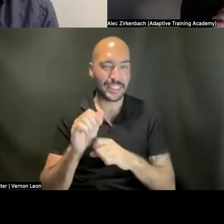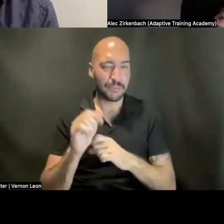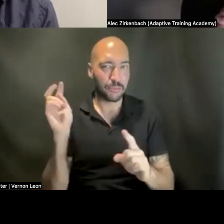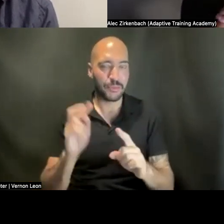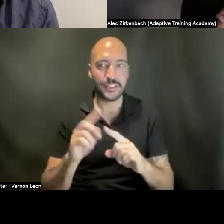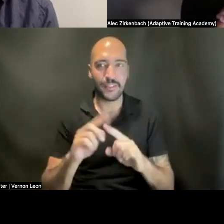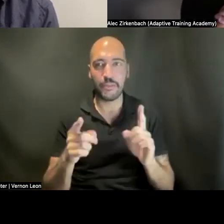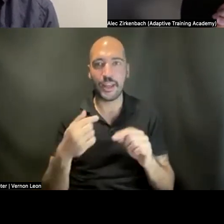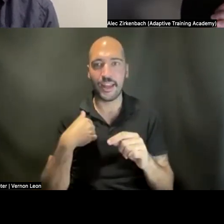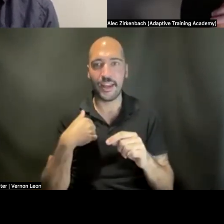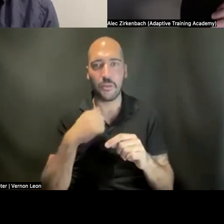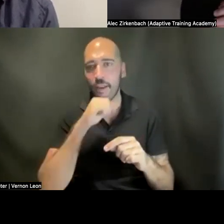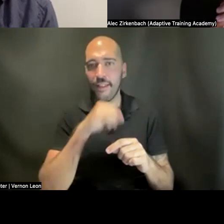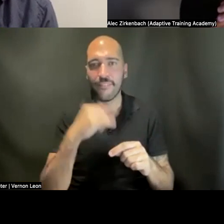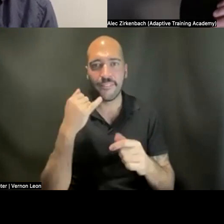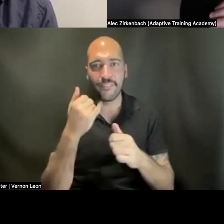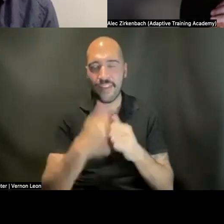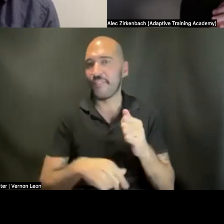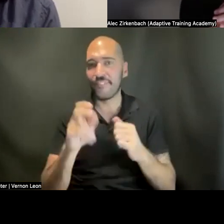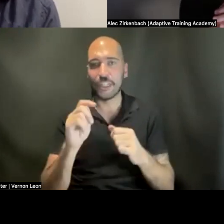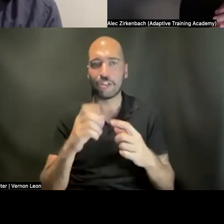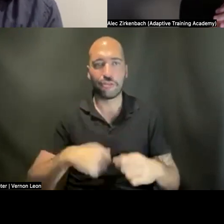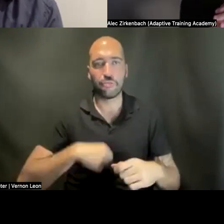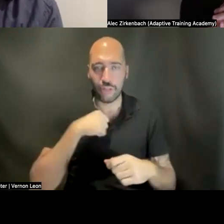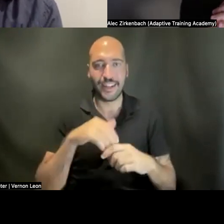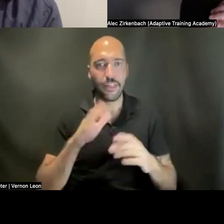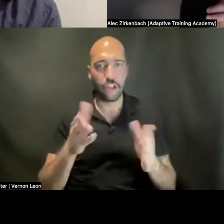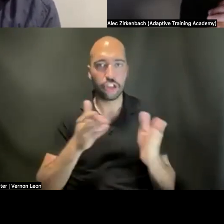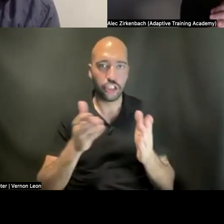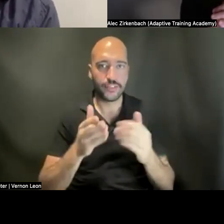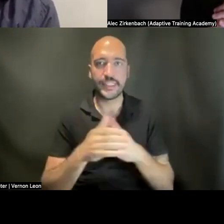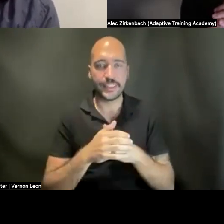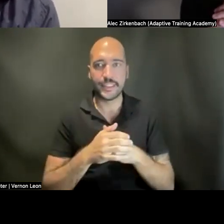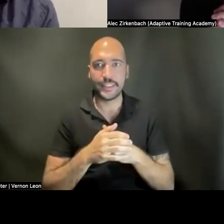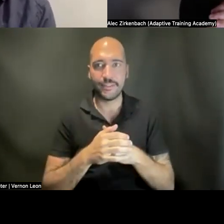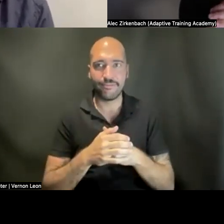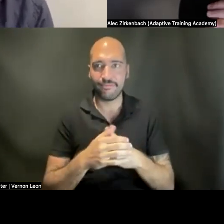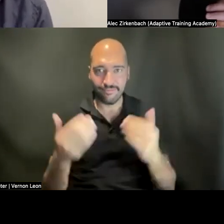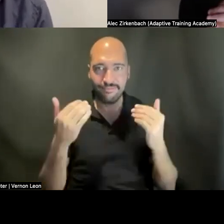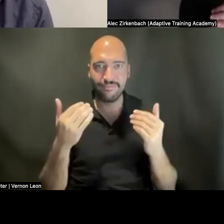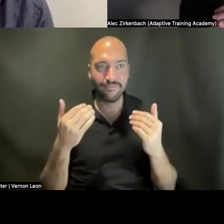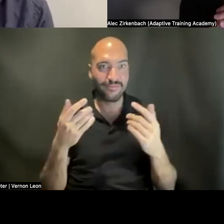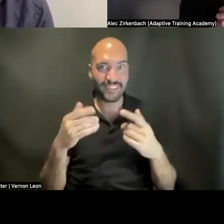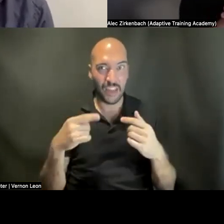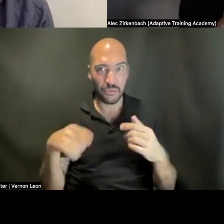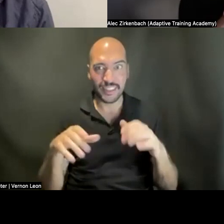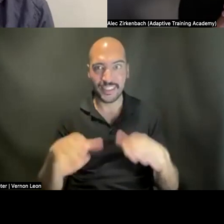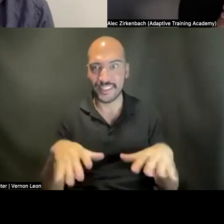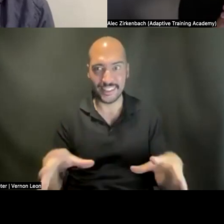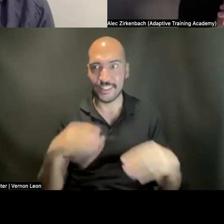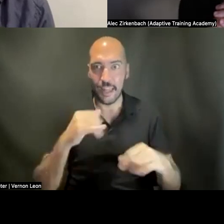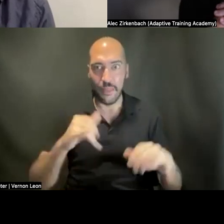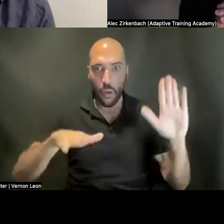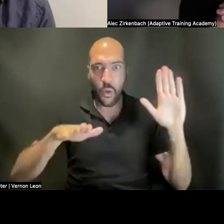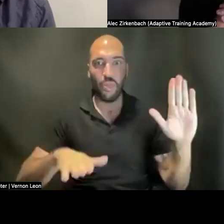but I would love if every veteran just took pride in their service, for sure. Stepping up to the plate and taking that oath is